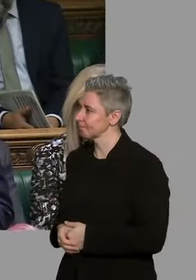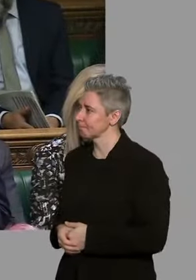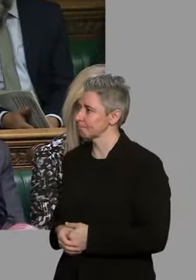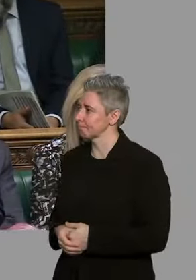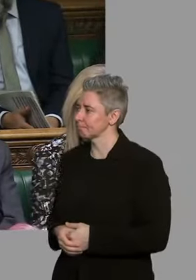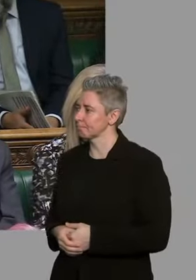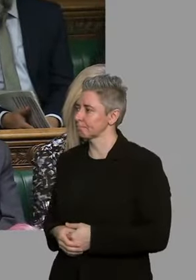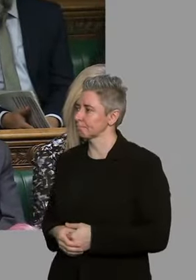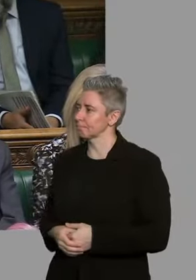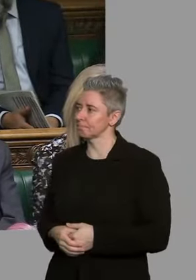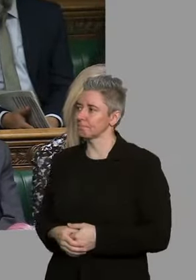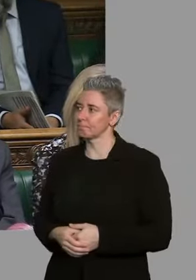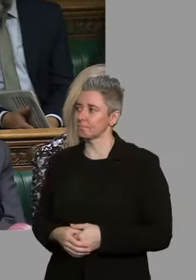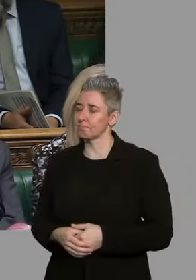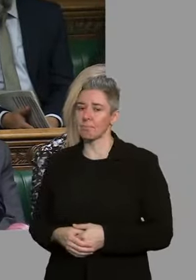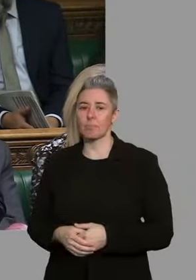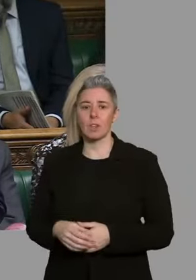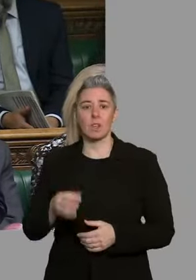to protect them.